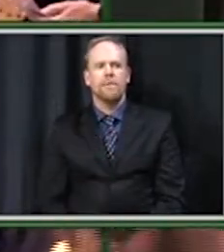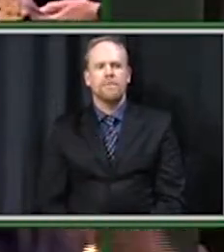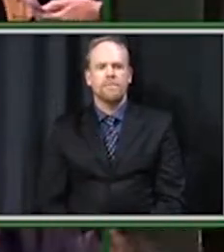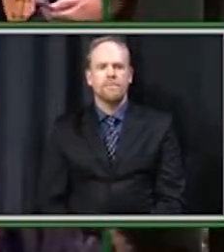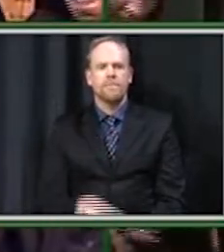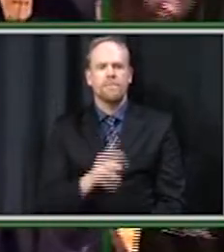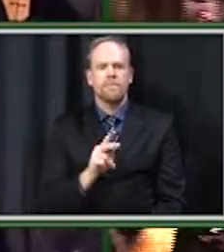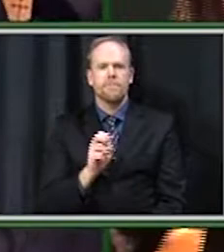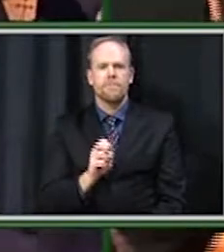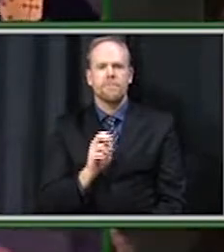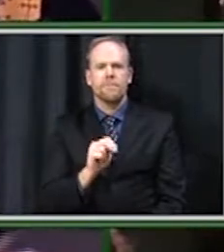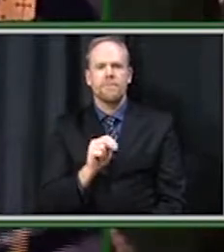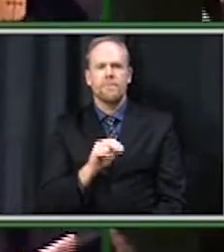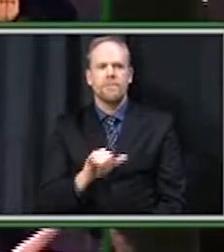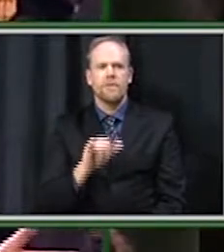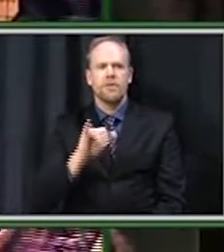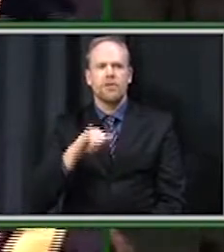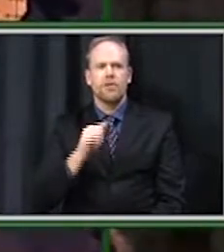Kenny Giacomimi.